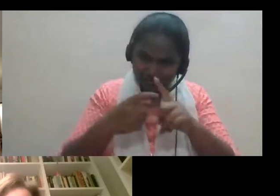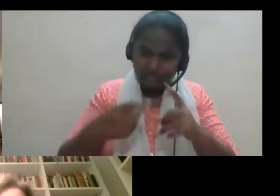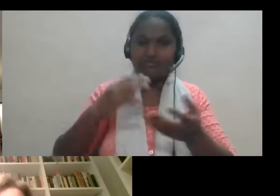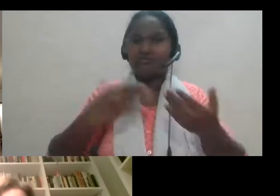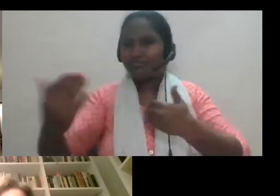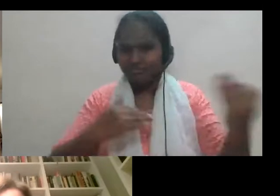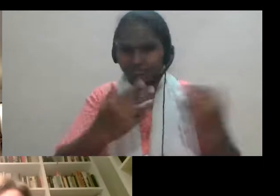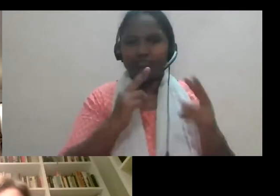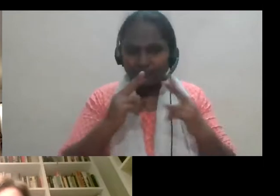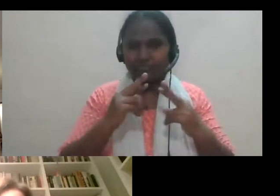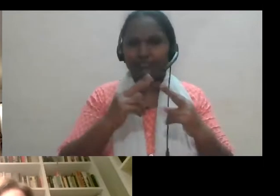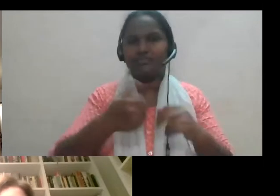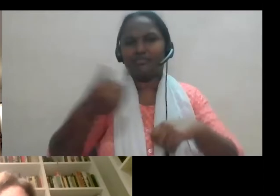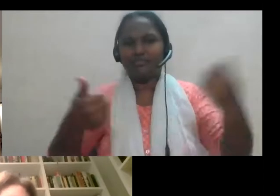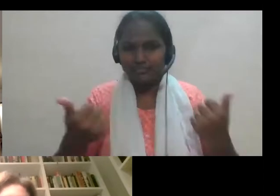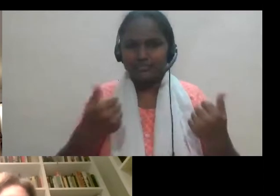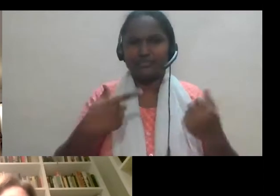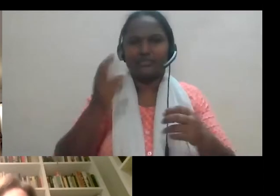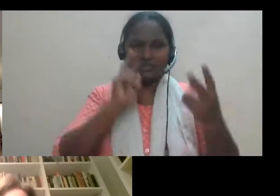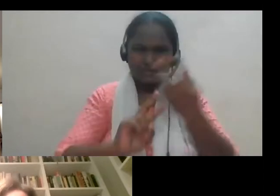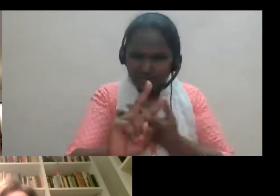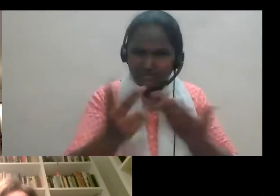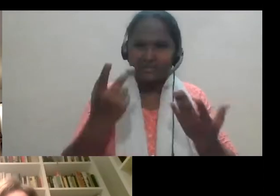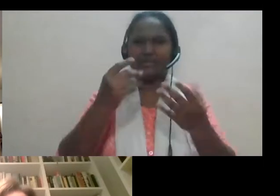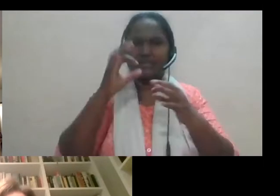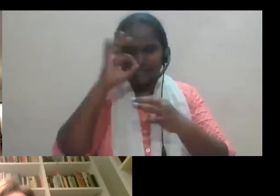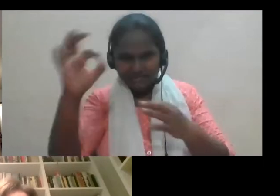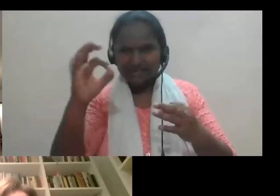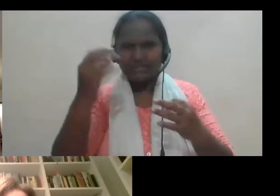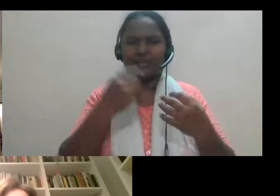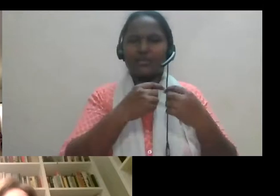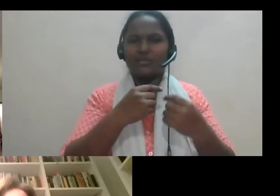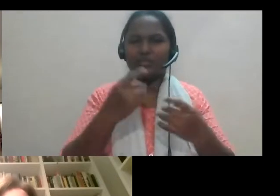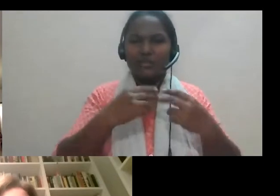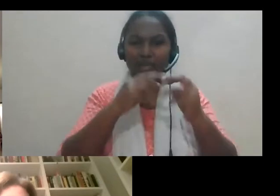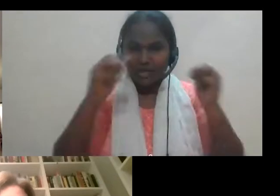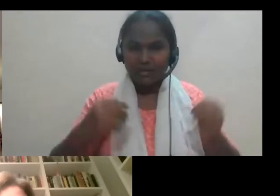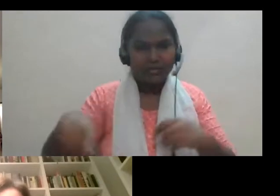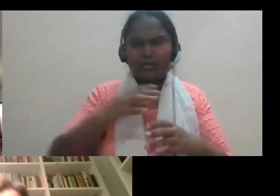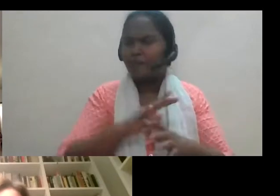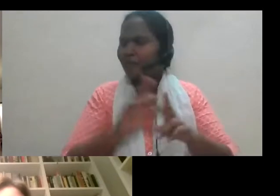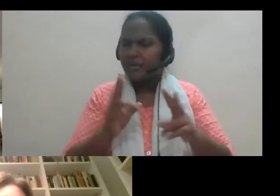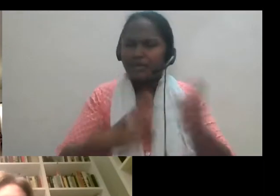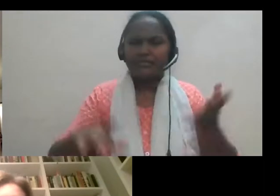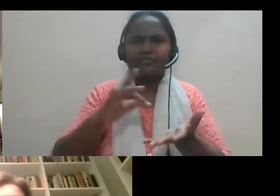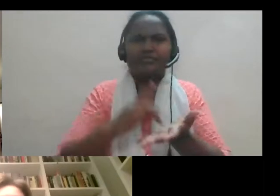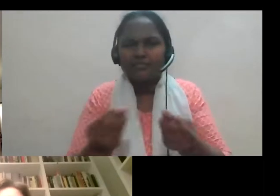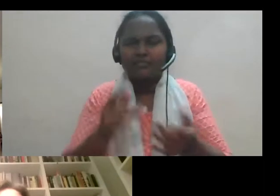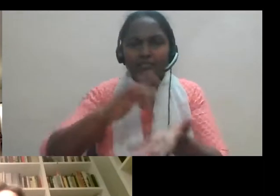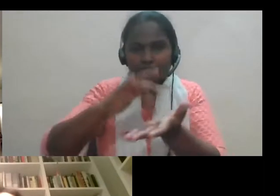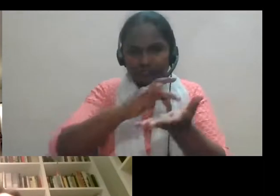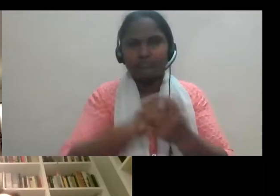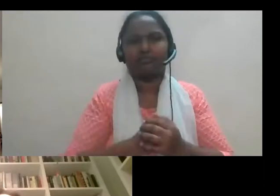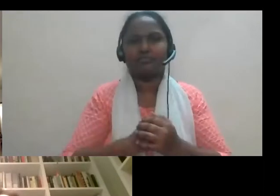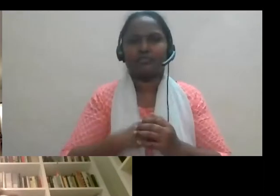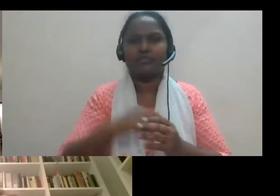other from theater to literature to visual arts. So it is a very stimulating place to be. Mm-hmm. And this